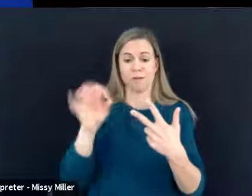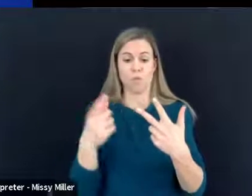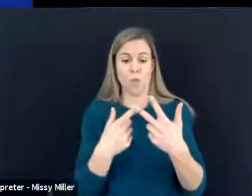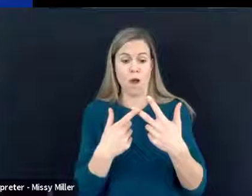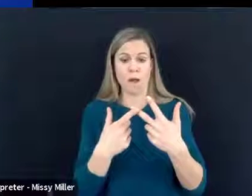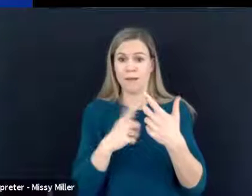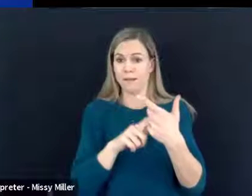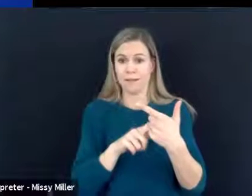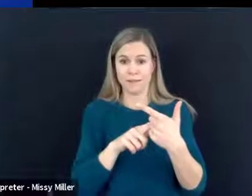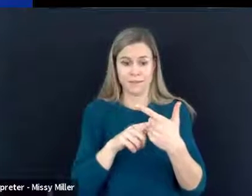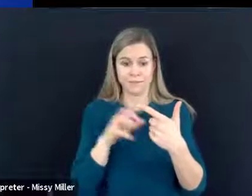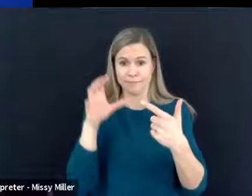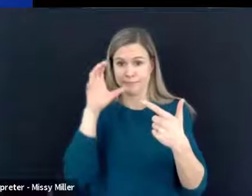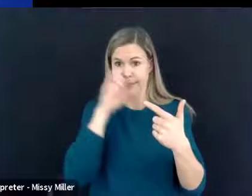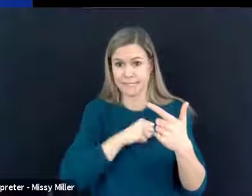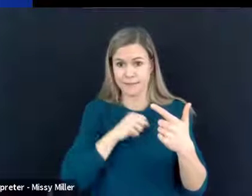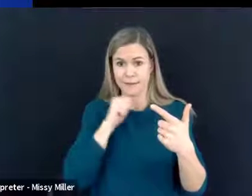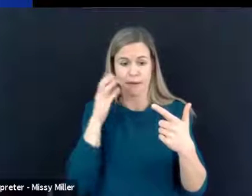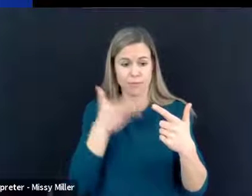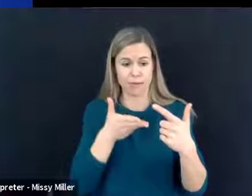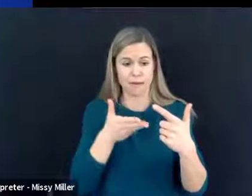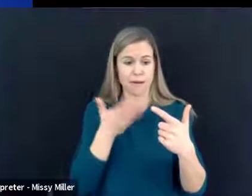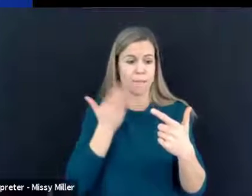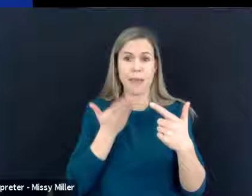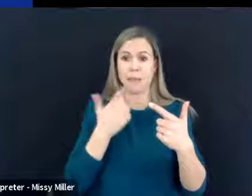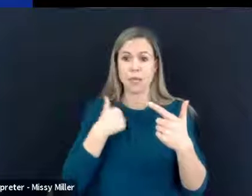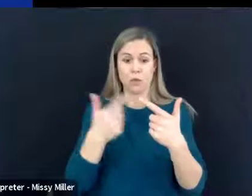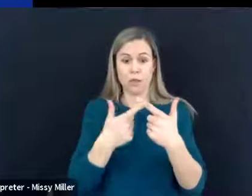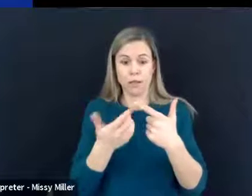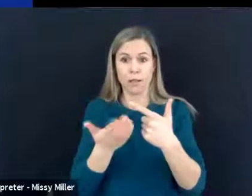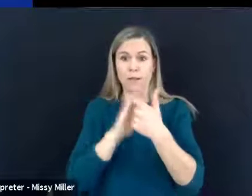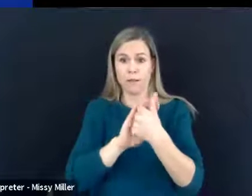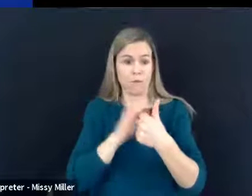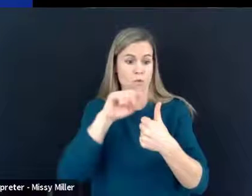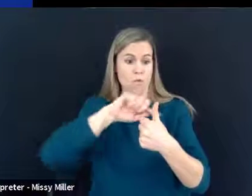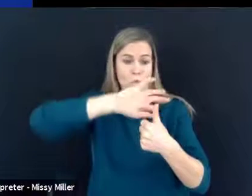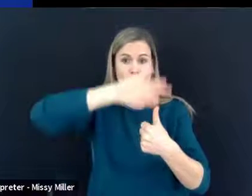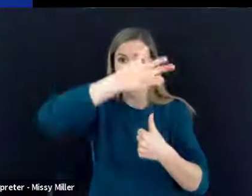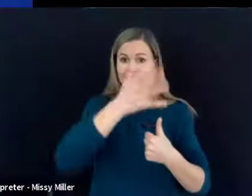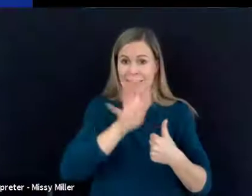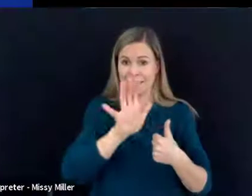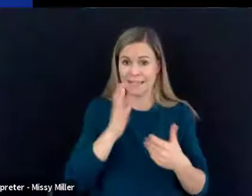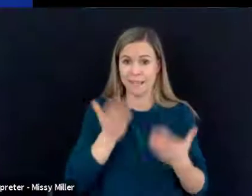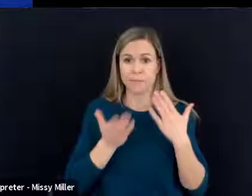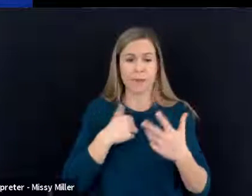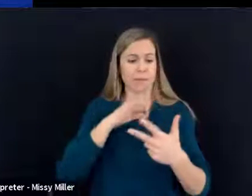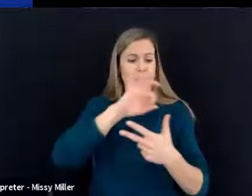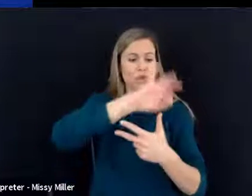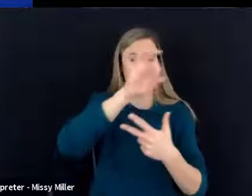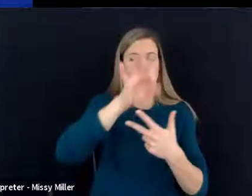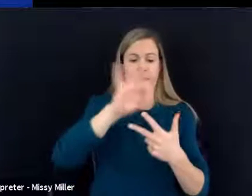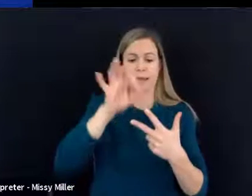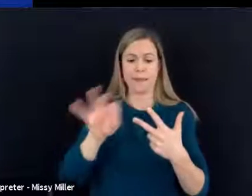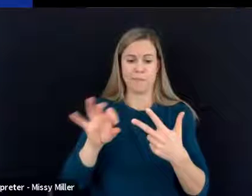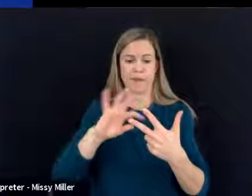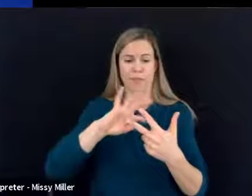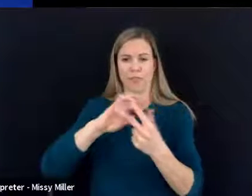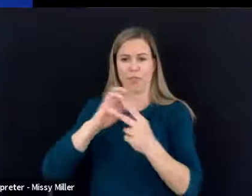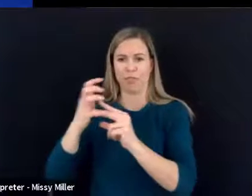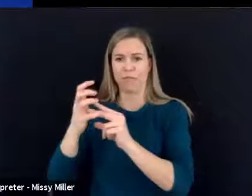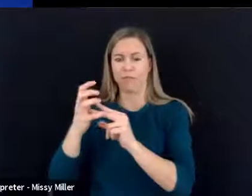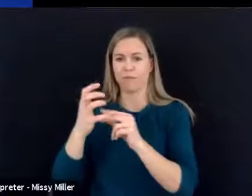Sometimes two of the three semicircular canals are missing. Sometimes they're all three there, but they're malformed. And that